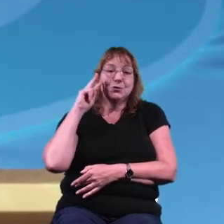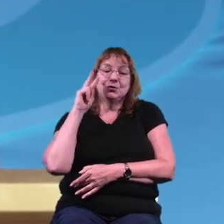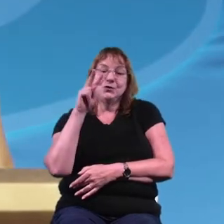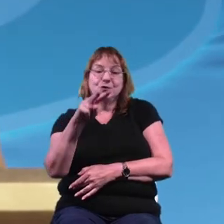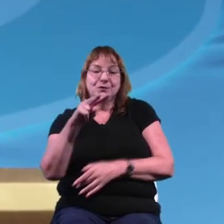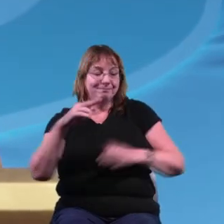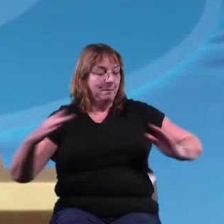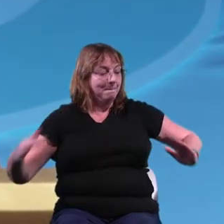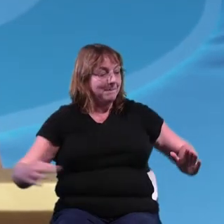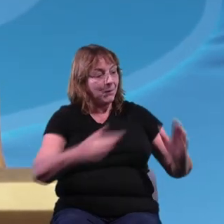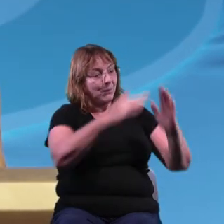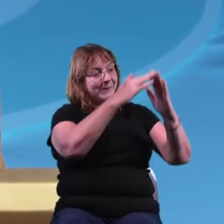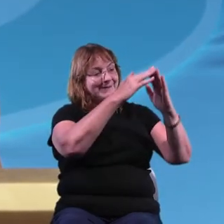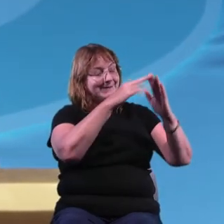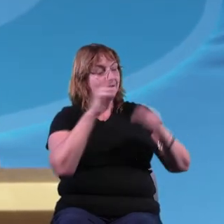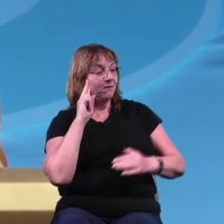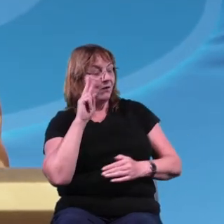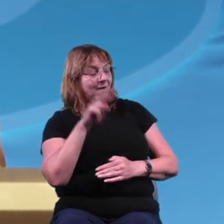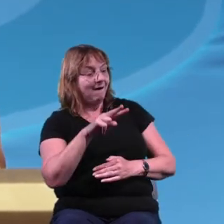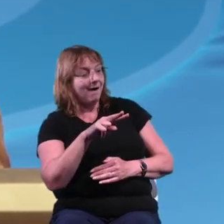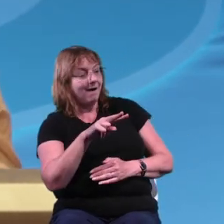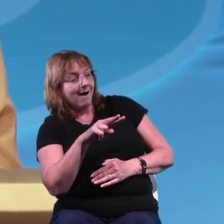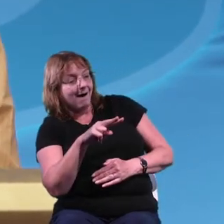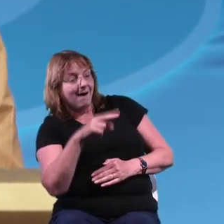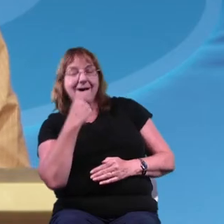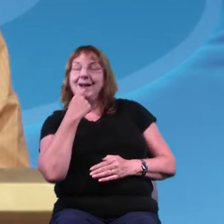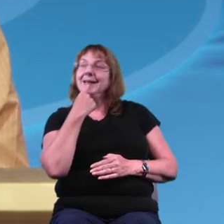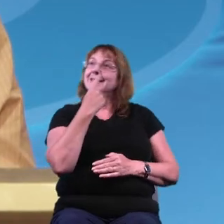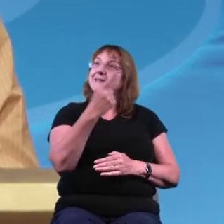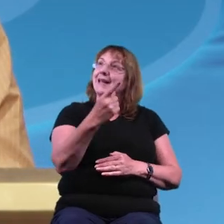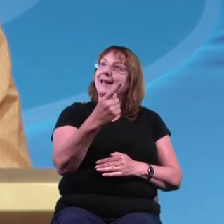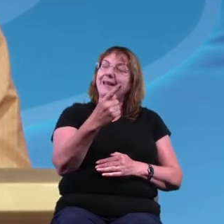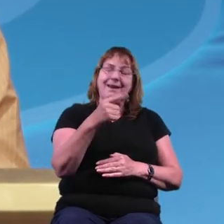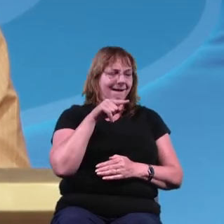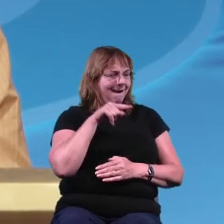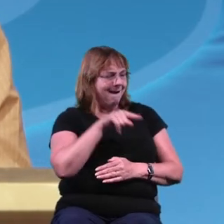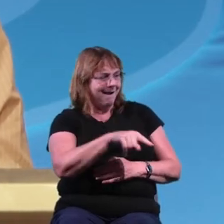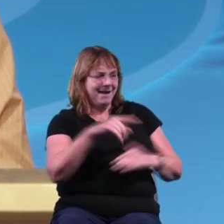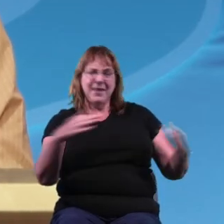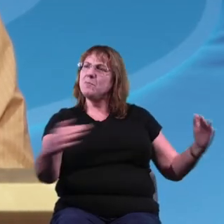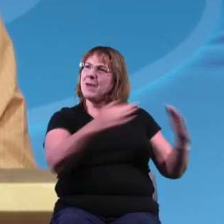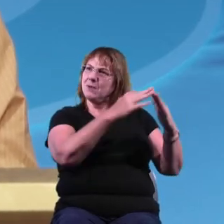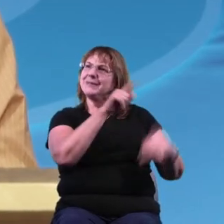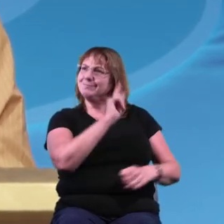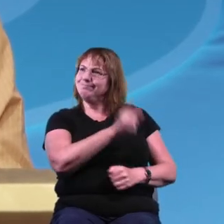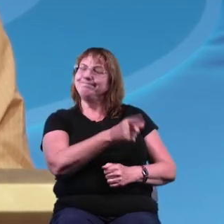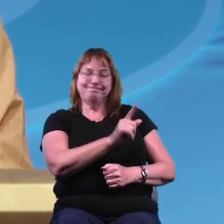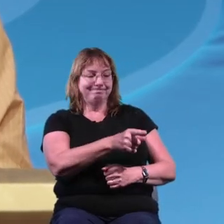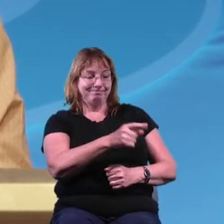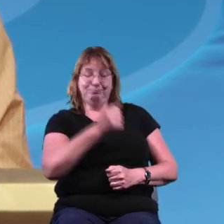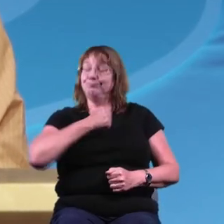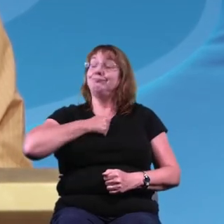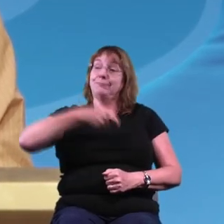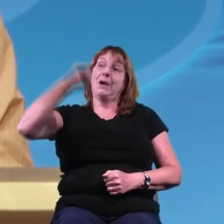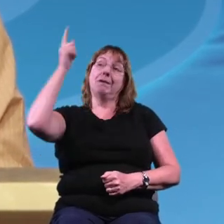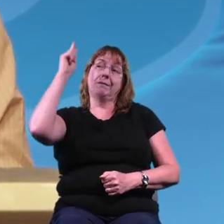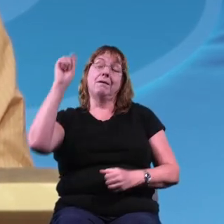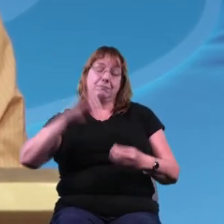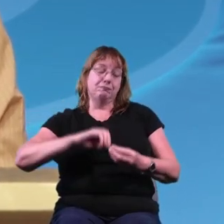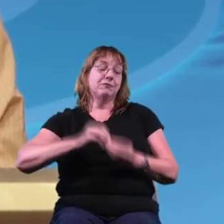to the mountains and say, you see that mountain? My God made that.